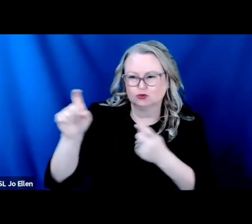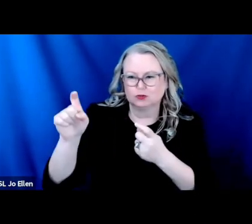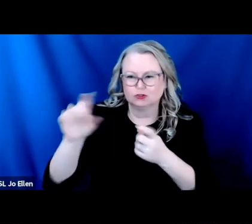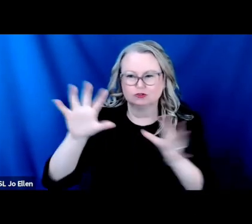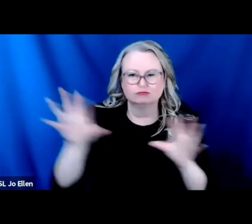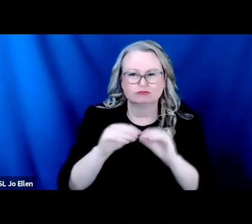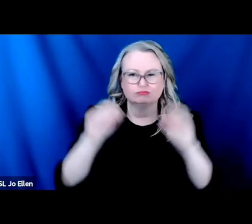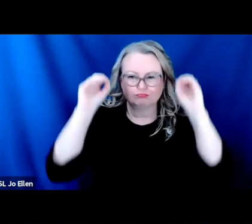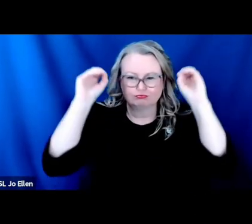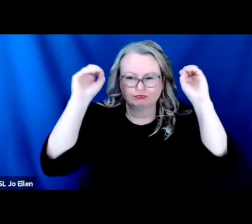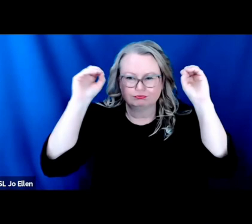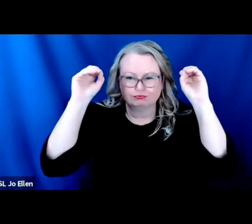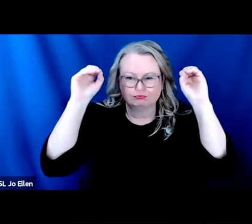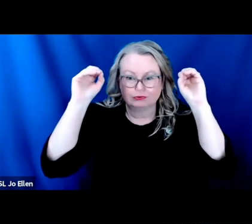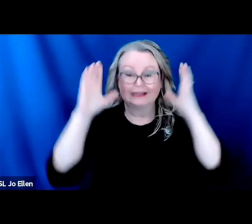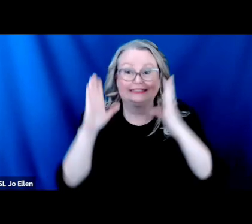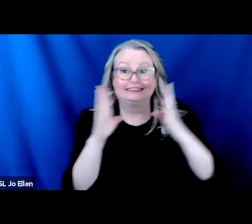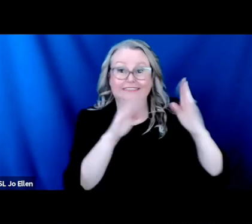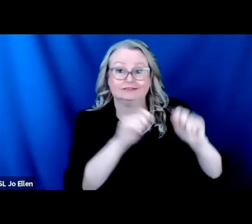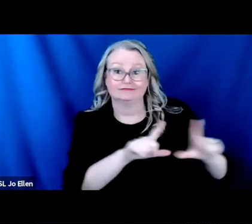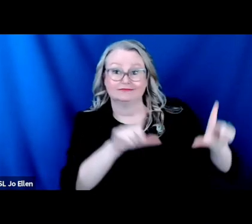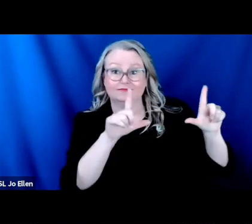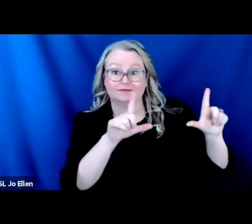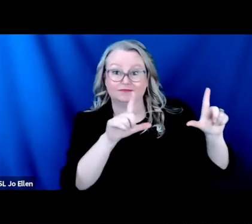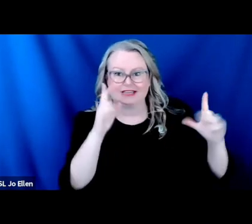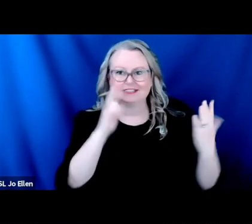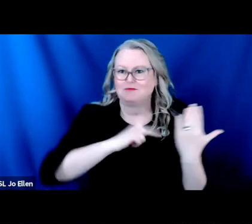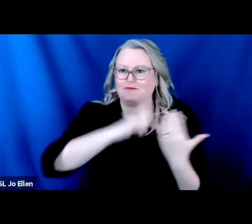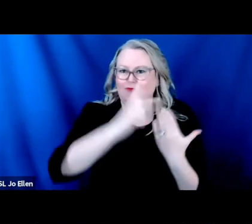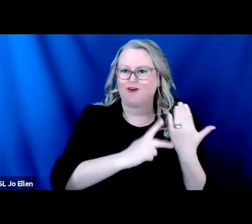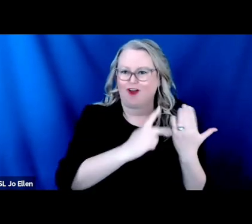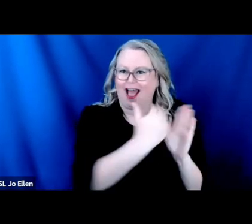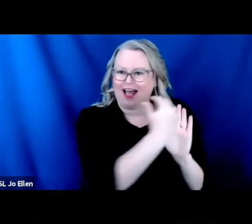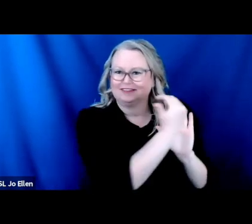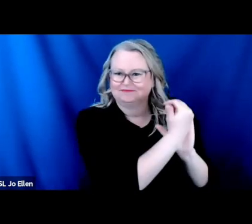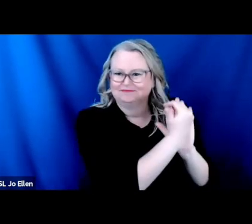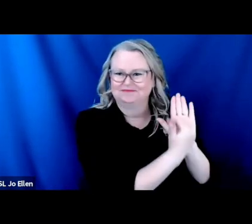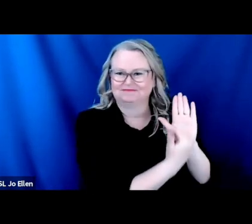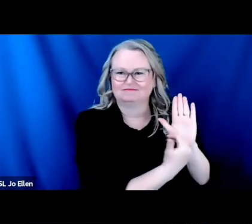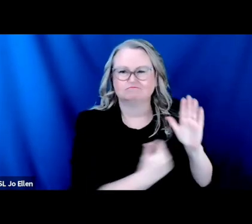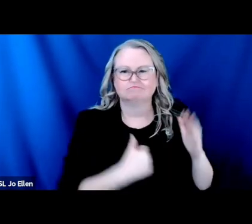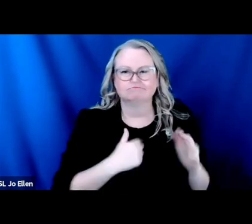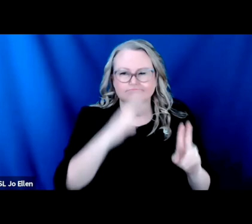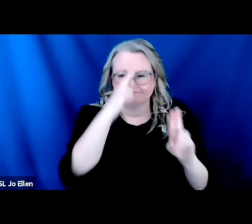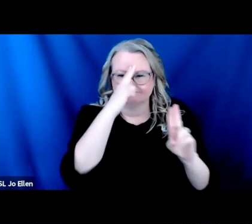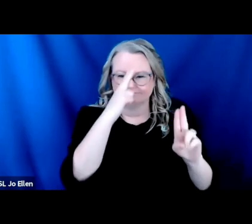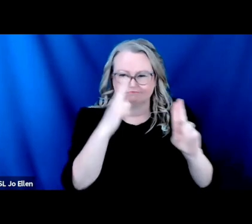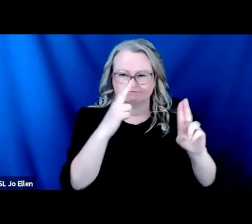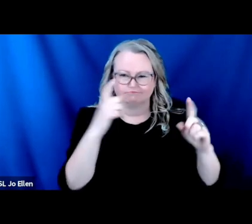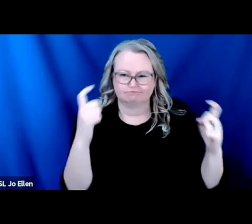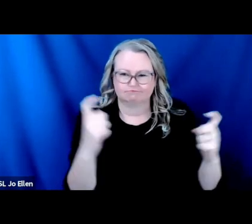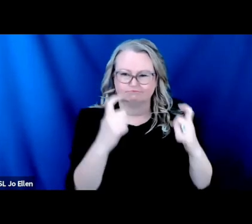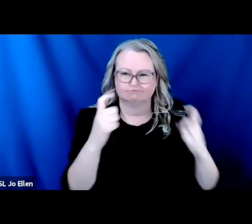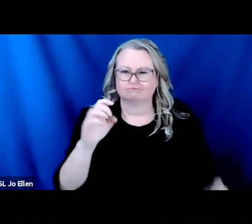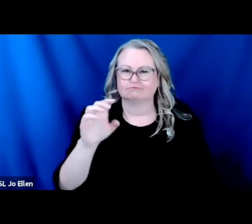you can see the program for this event. We are thrilled to be here today to recognize Dr. Edmund W.